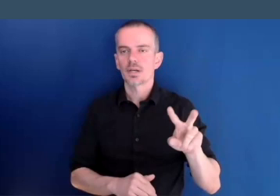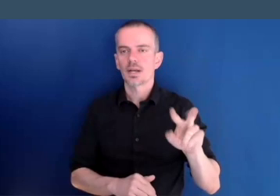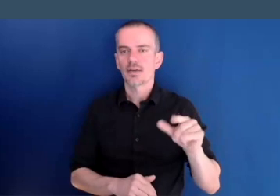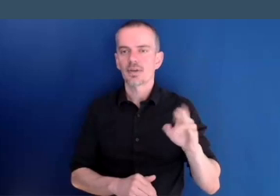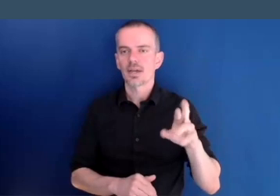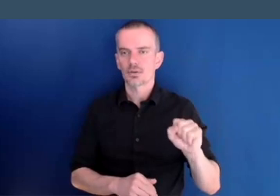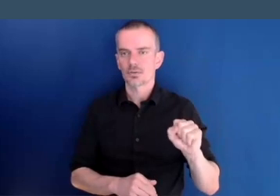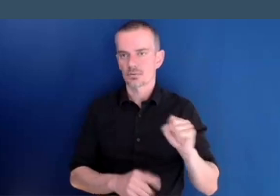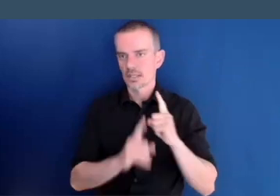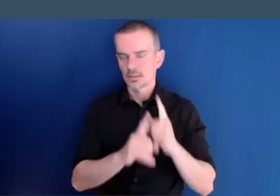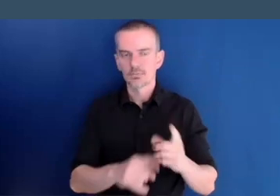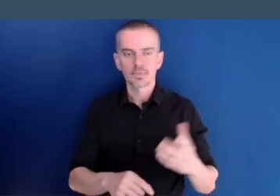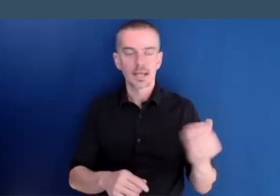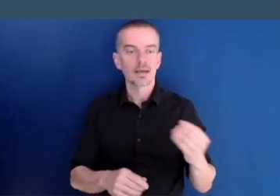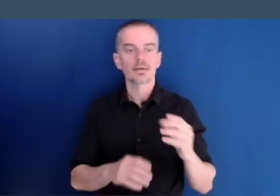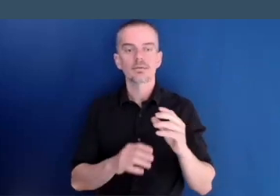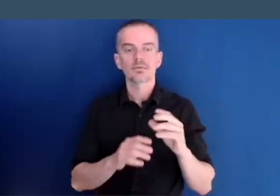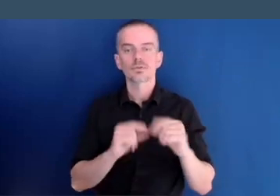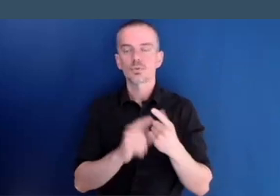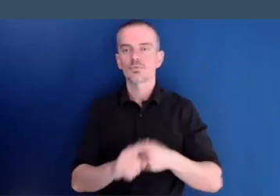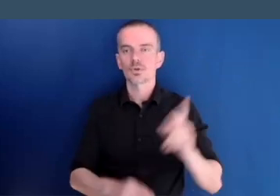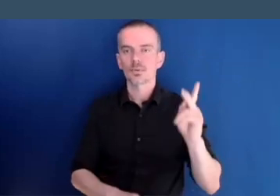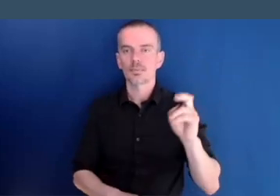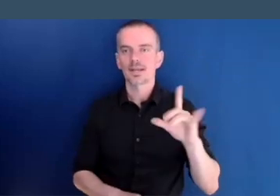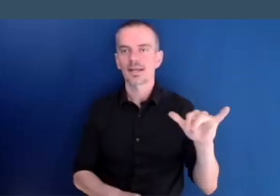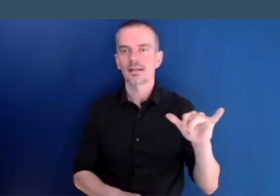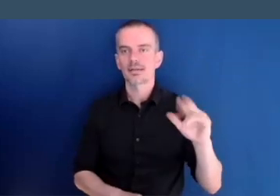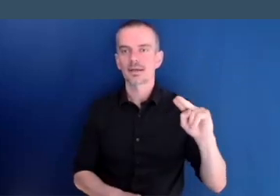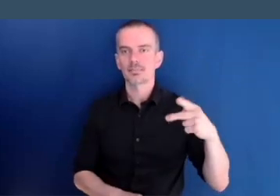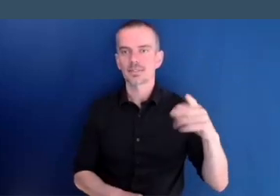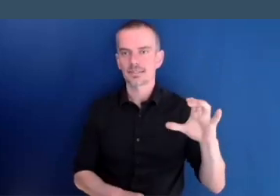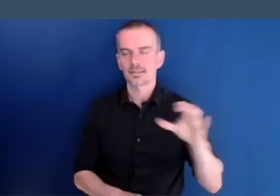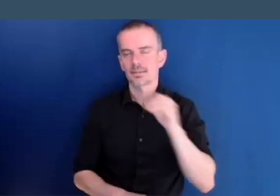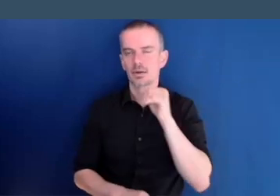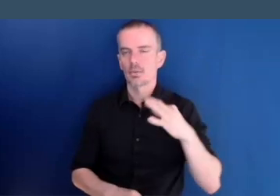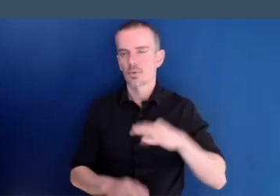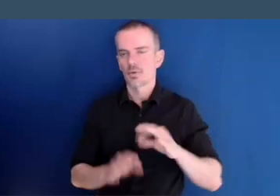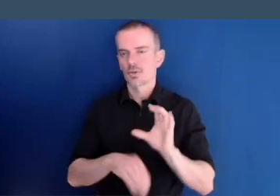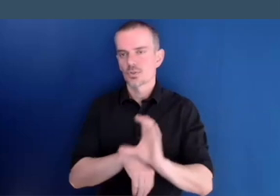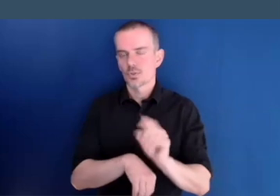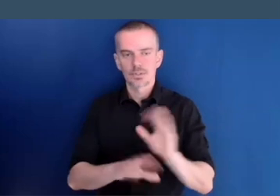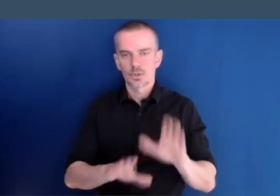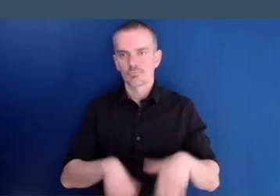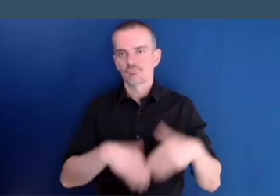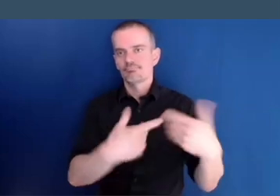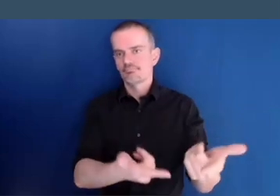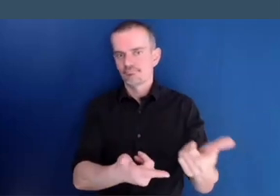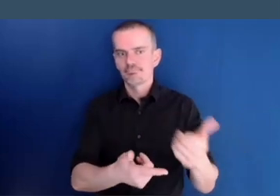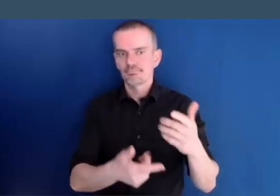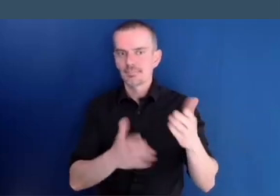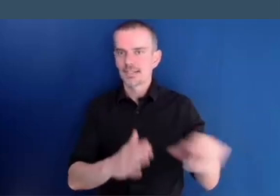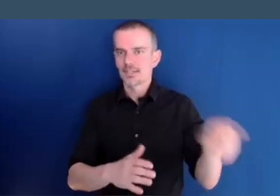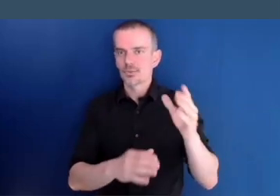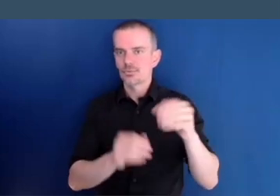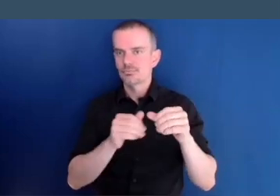Kelley Nonprofit Consulting, who are going to take it away with their presentation today. So I'll hand it over to you all. Thanks so